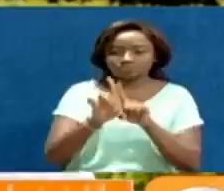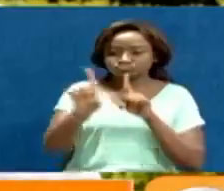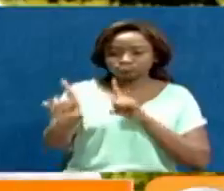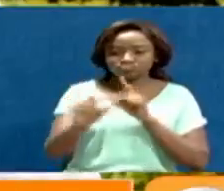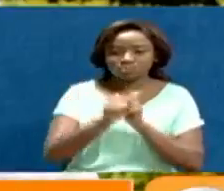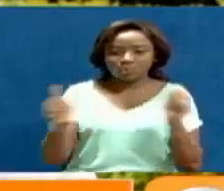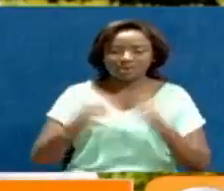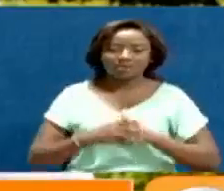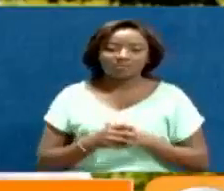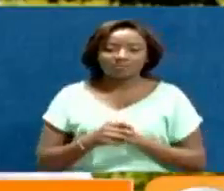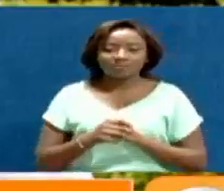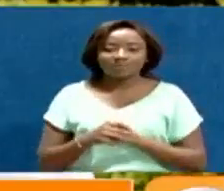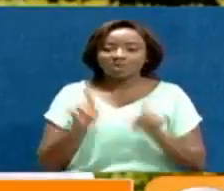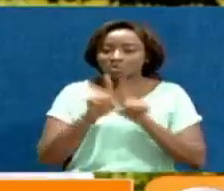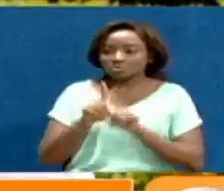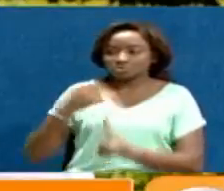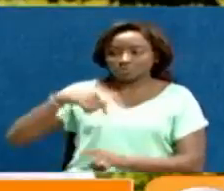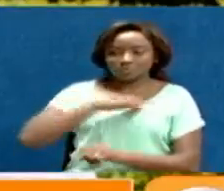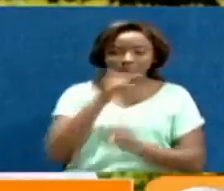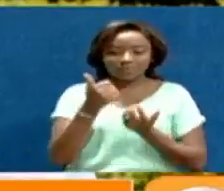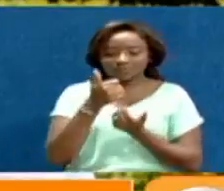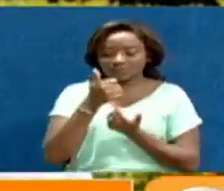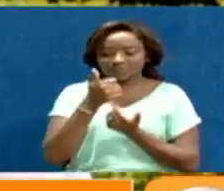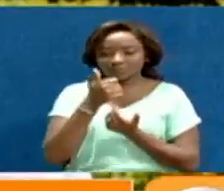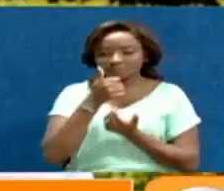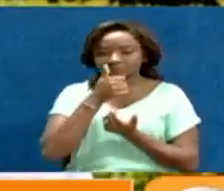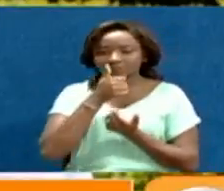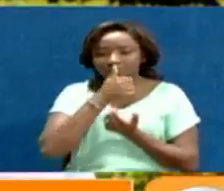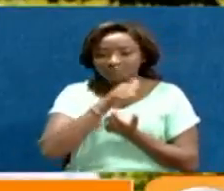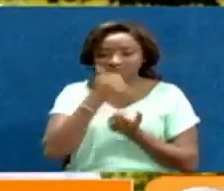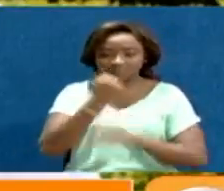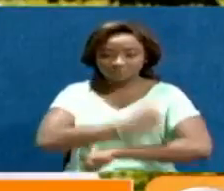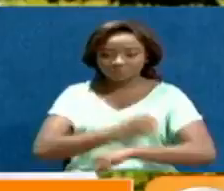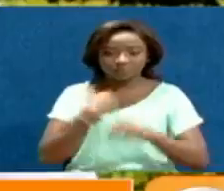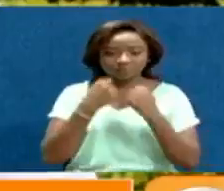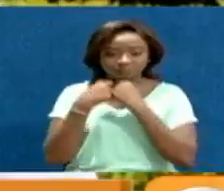schools. One of them is the issue of finances